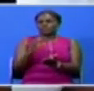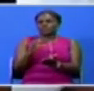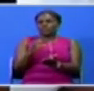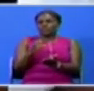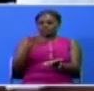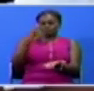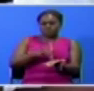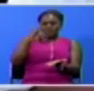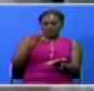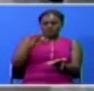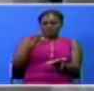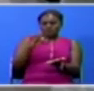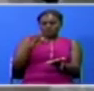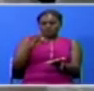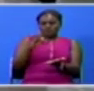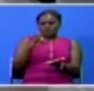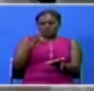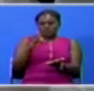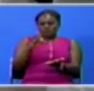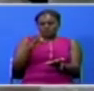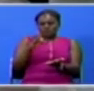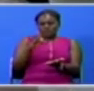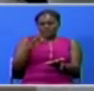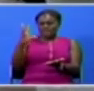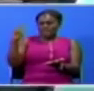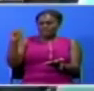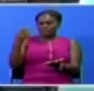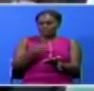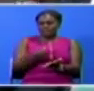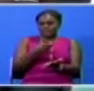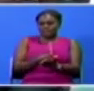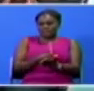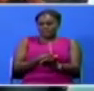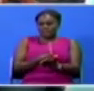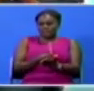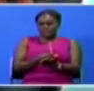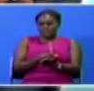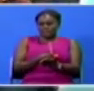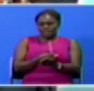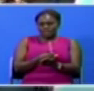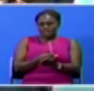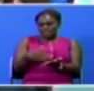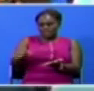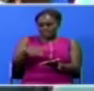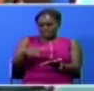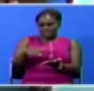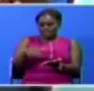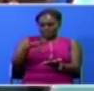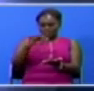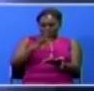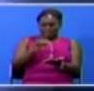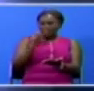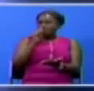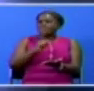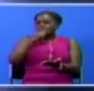tap their cards, wristband, or stickers on an M-Pesa One Tap Point of Sale terminal and enter their PIN on